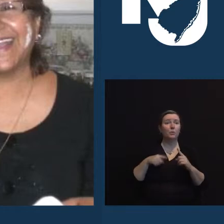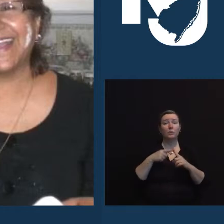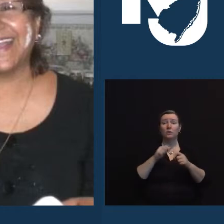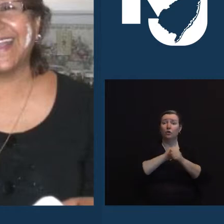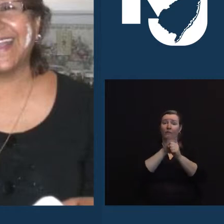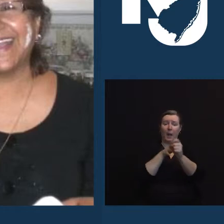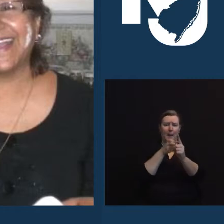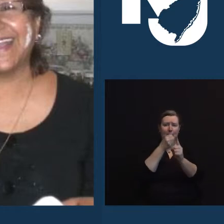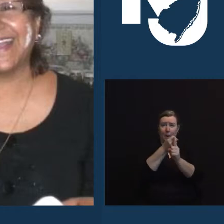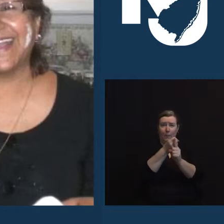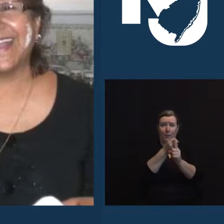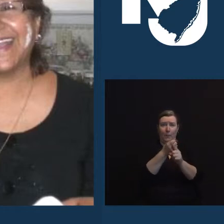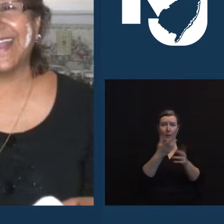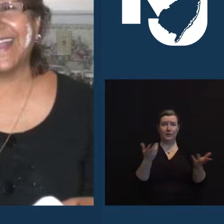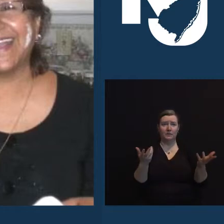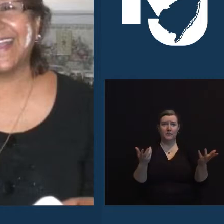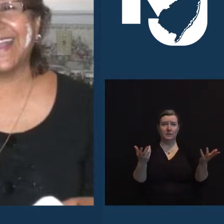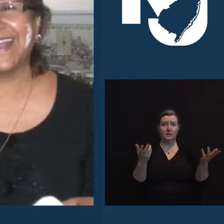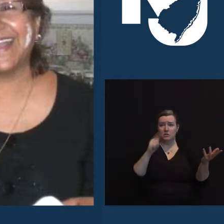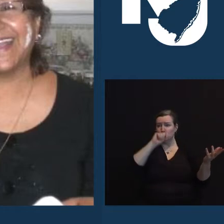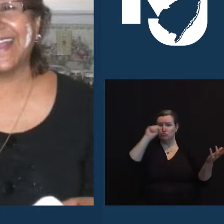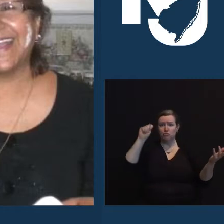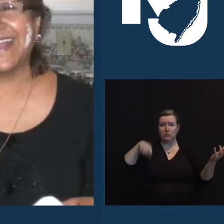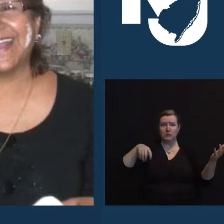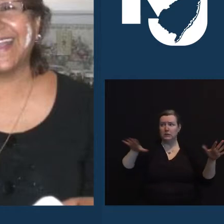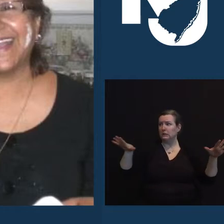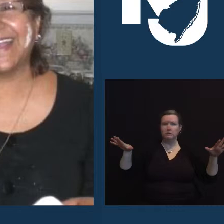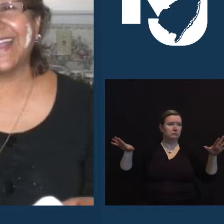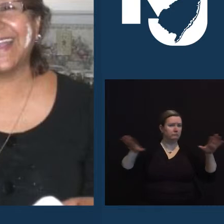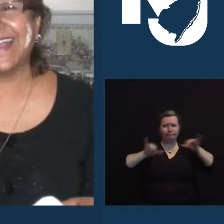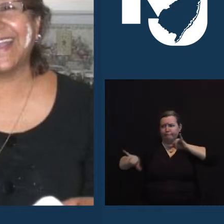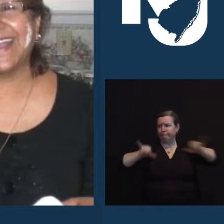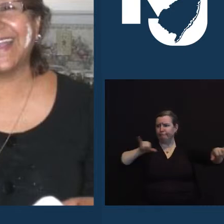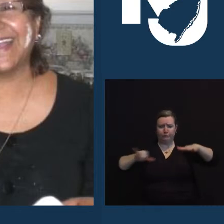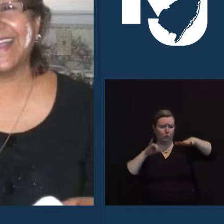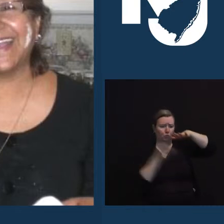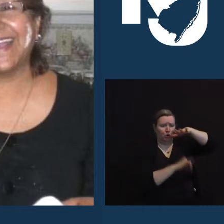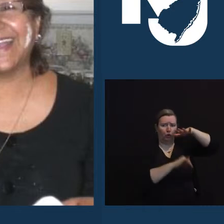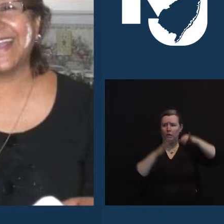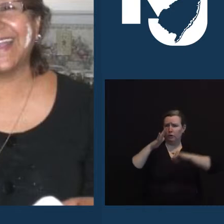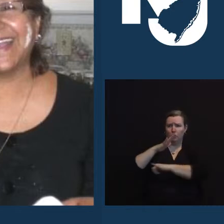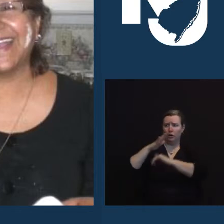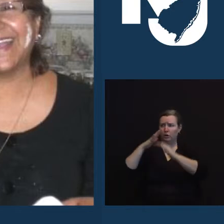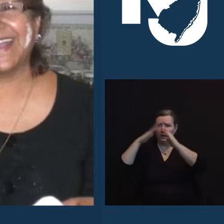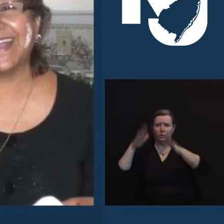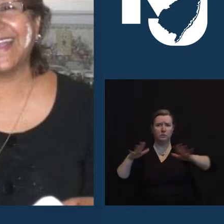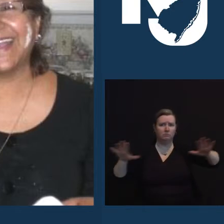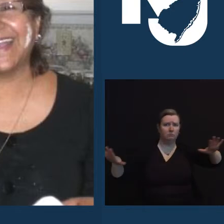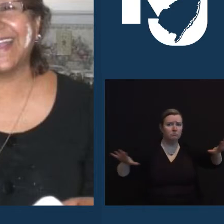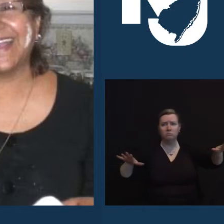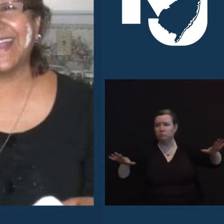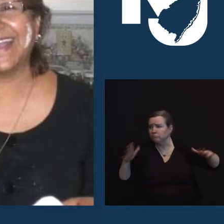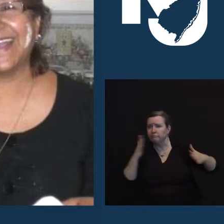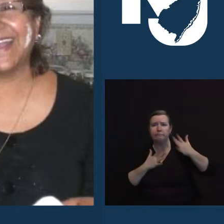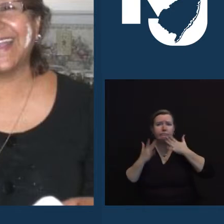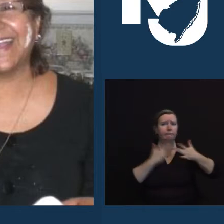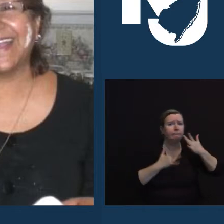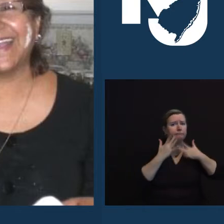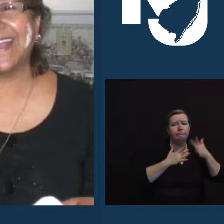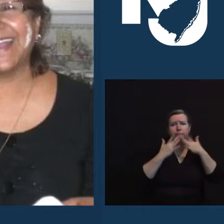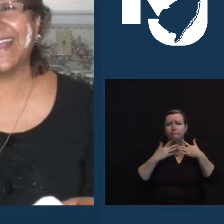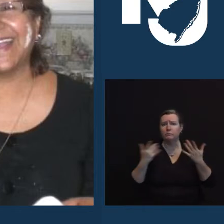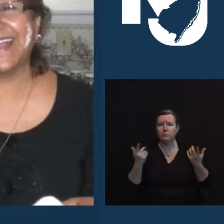of Trenton went on a remote work schedule, City Deli felt the pinch, and it too had to close its doors. Thankfully, a